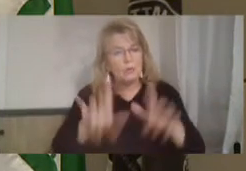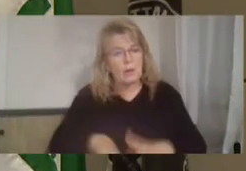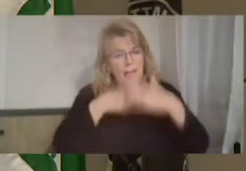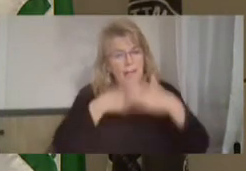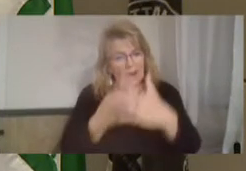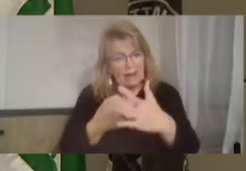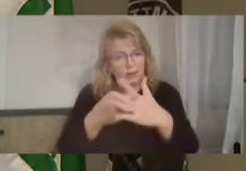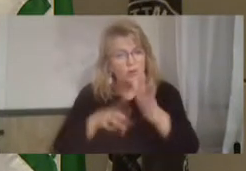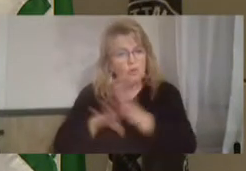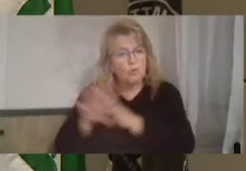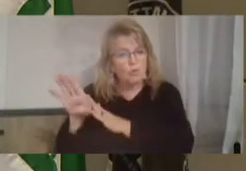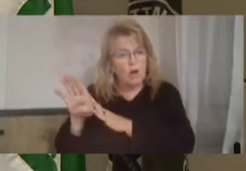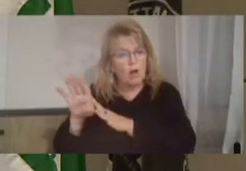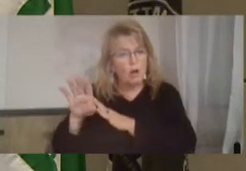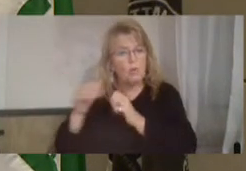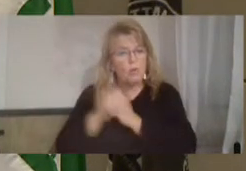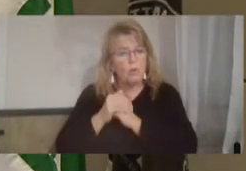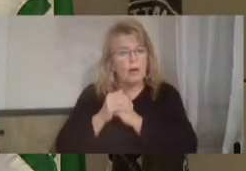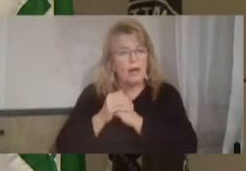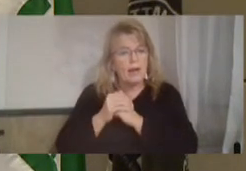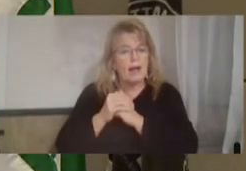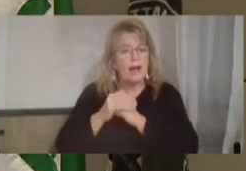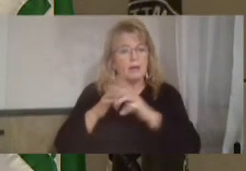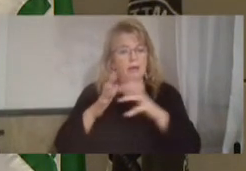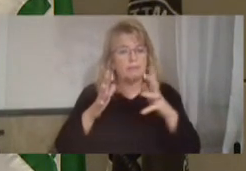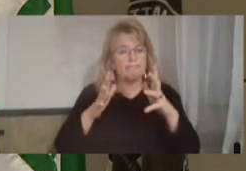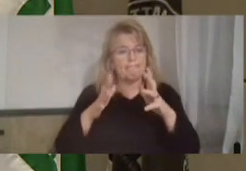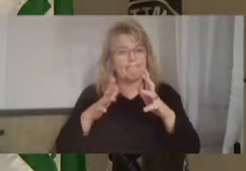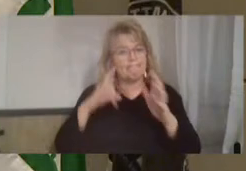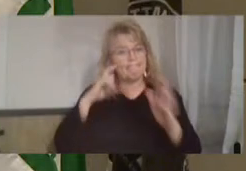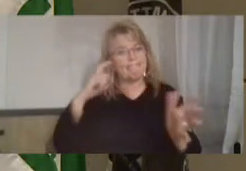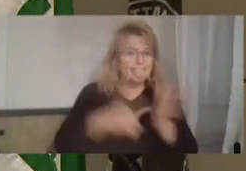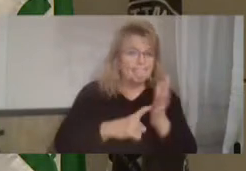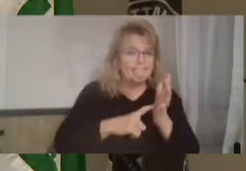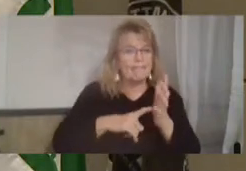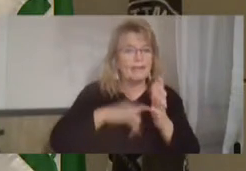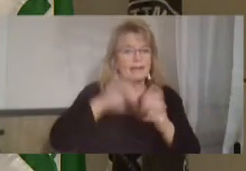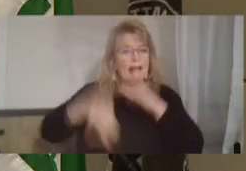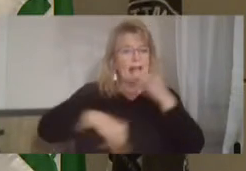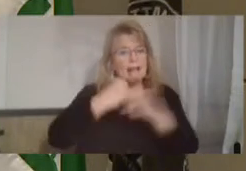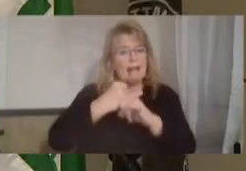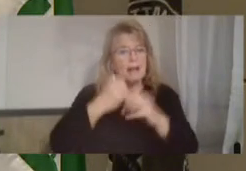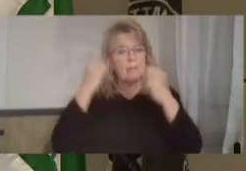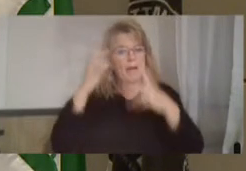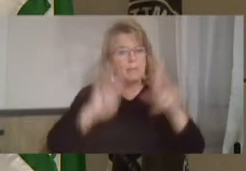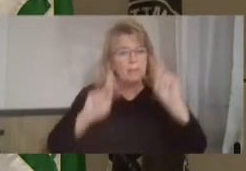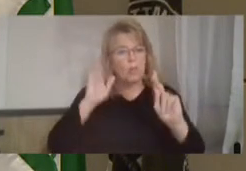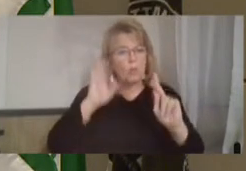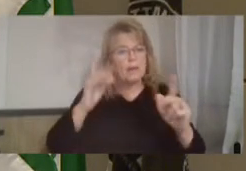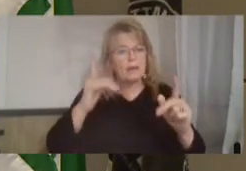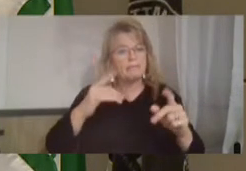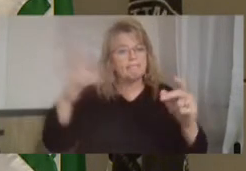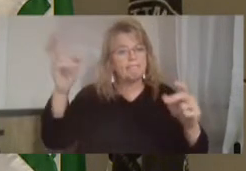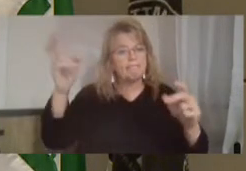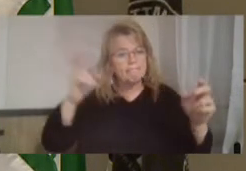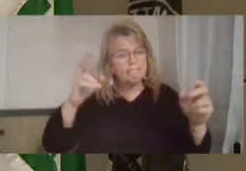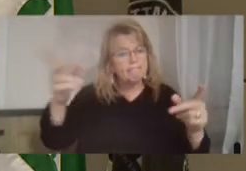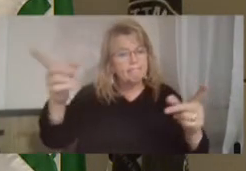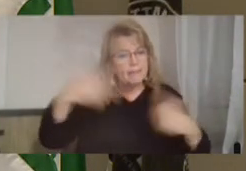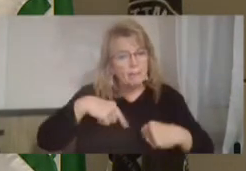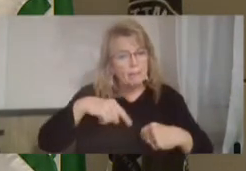our footprint internationally, there are a lot of people that are looking at coming to Charlotte, and the arena is a part of the equation of coming or